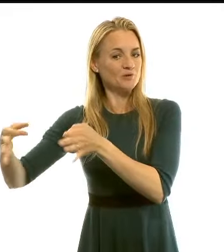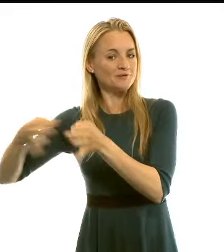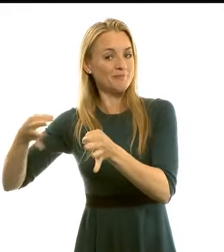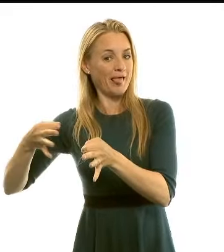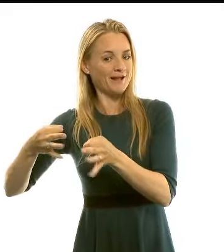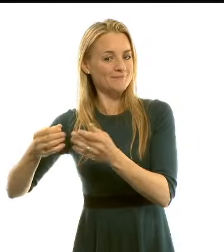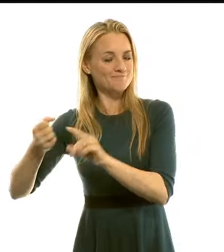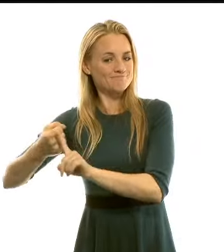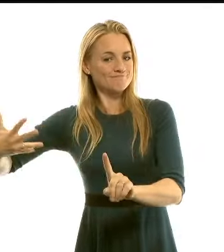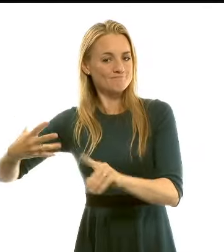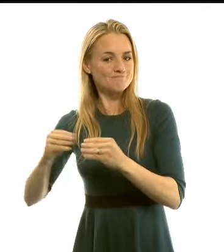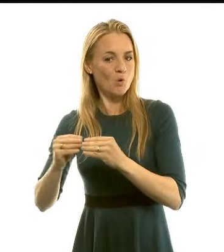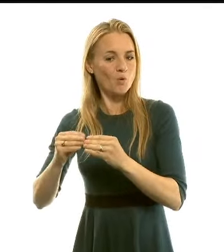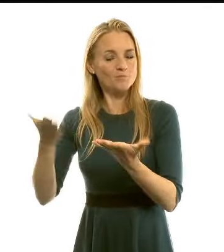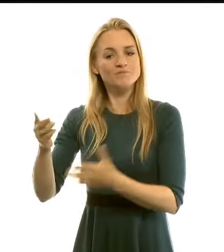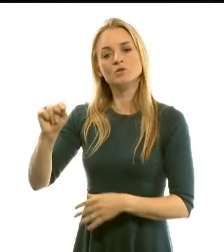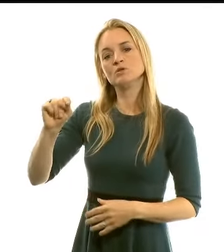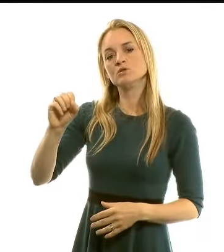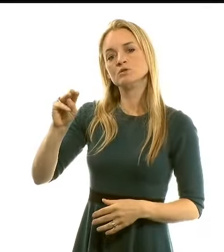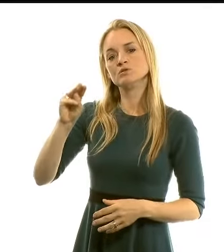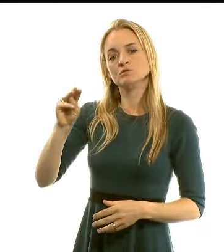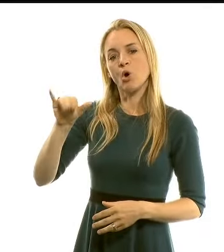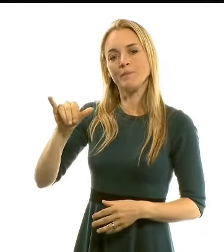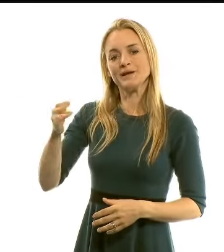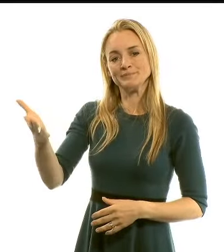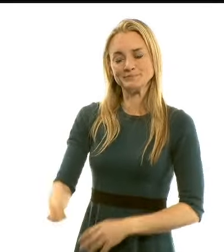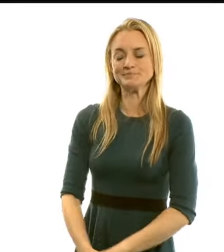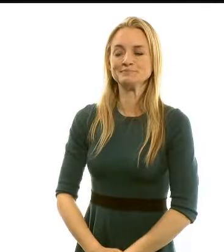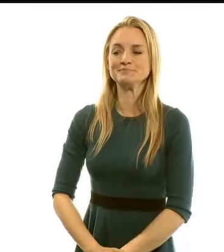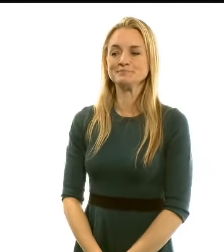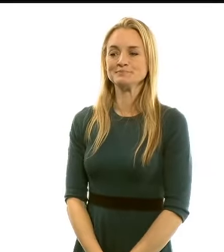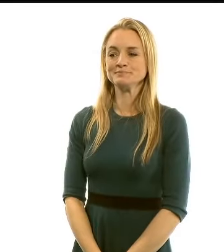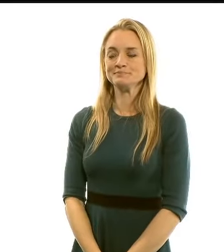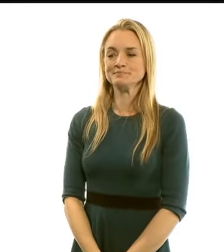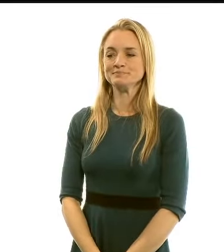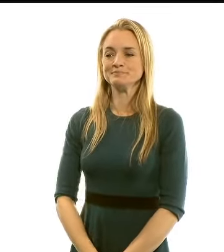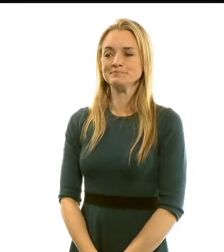Tommy from the LEGO Ninjago team to give you a little tease.